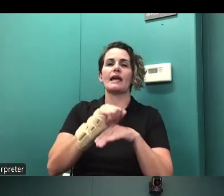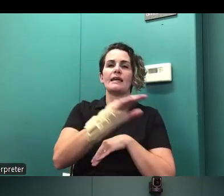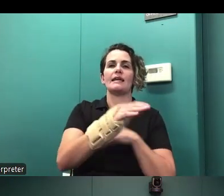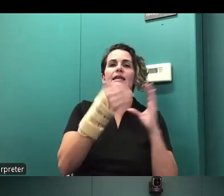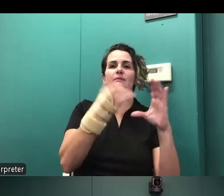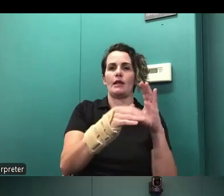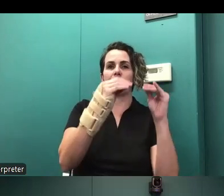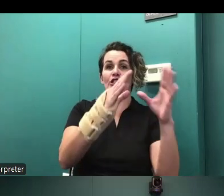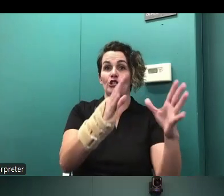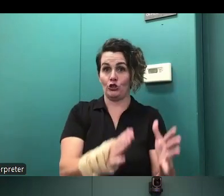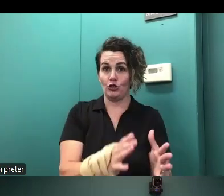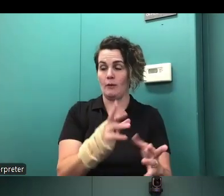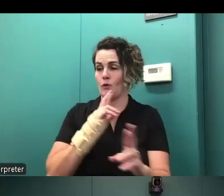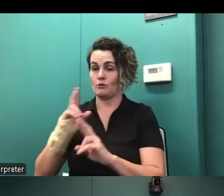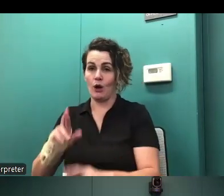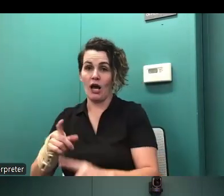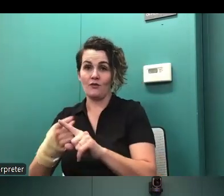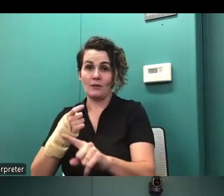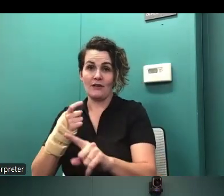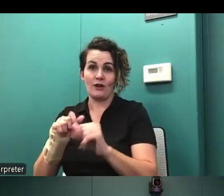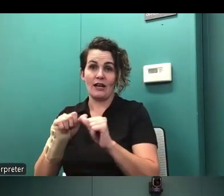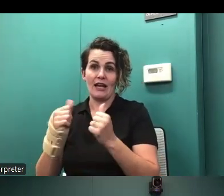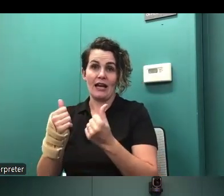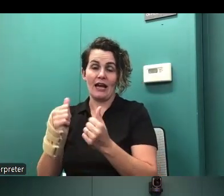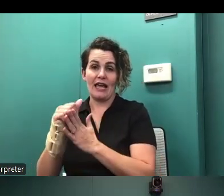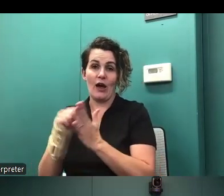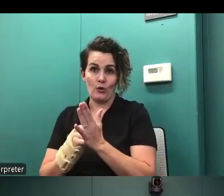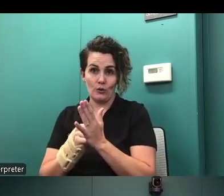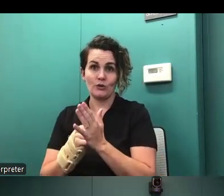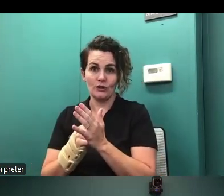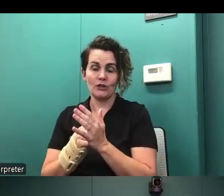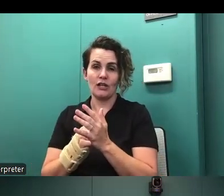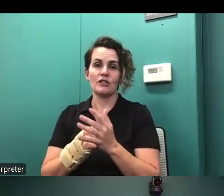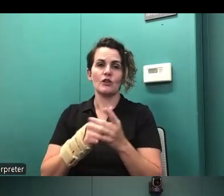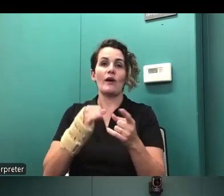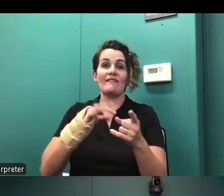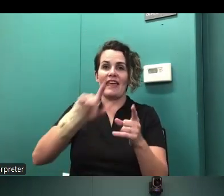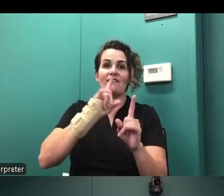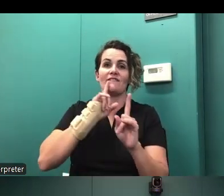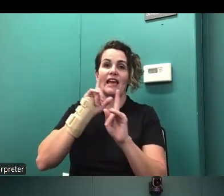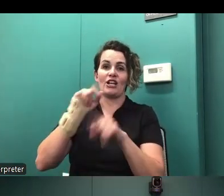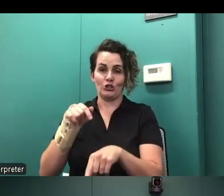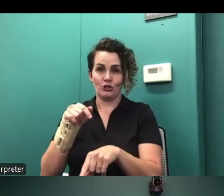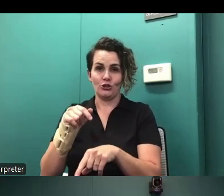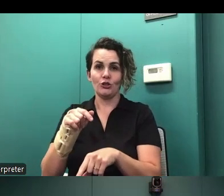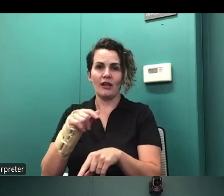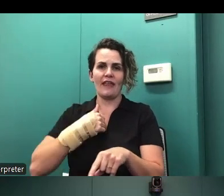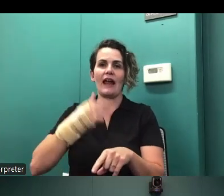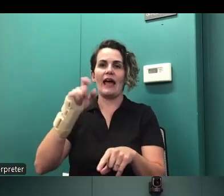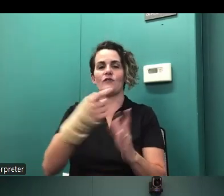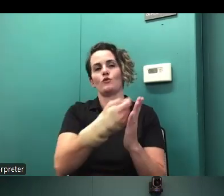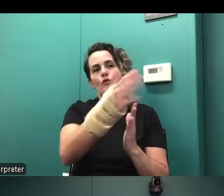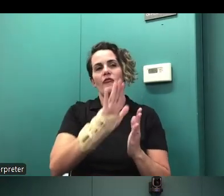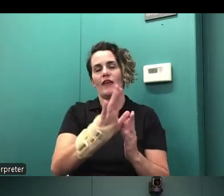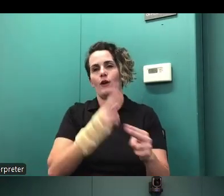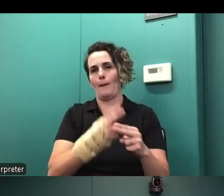account. So I can, when it says send reminder, I can just take their name off that list because they already have, and then send the reminder out. And I